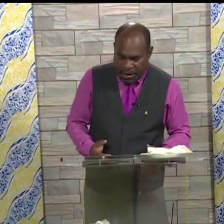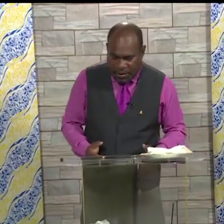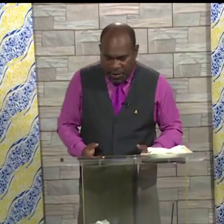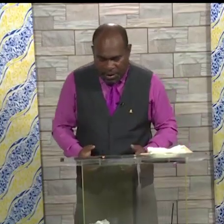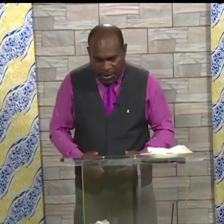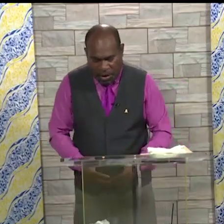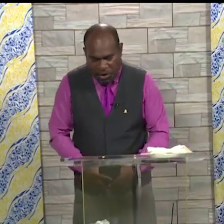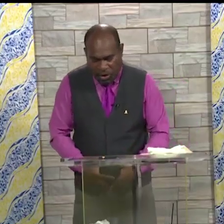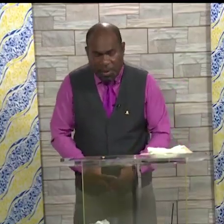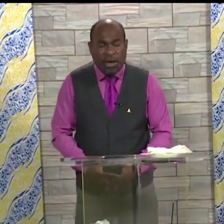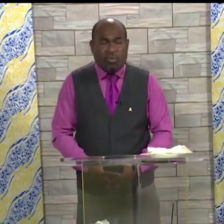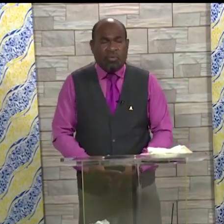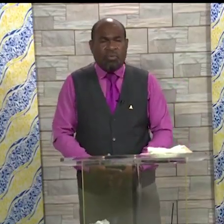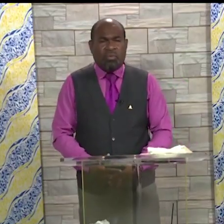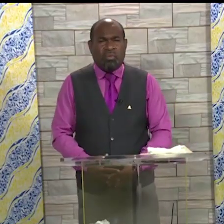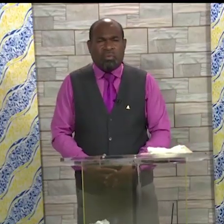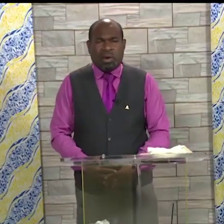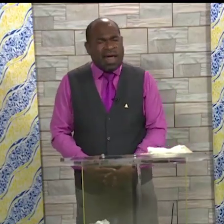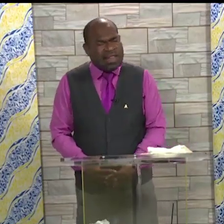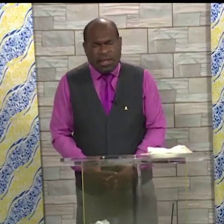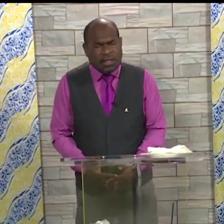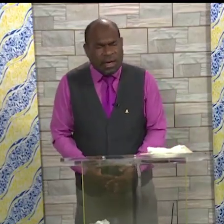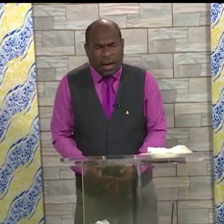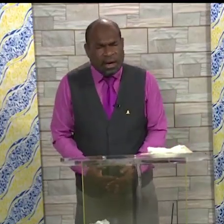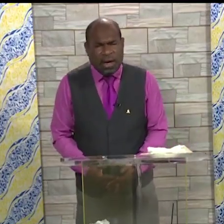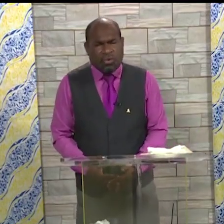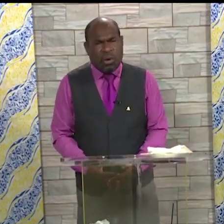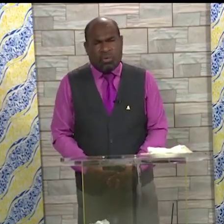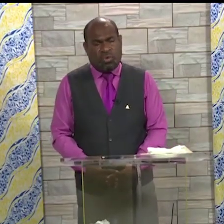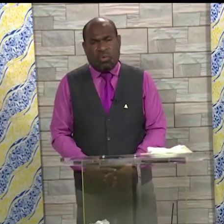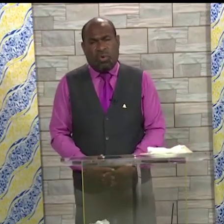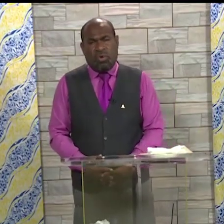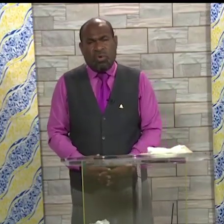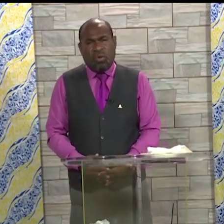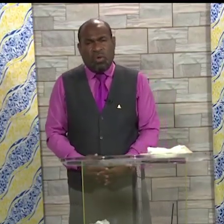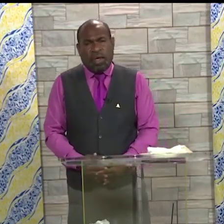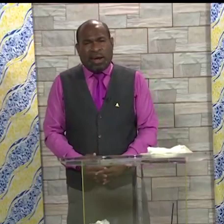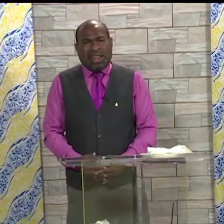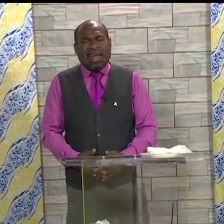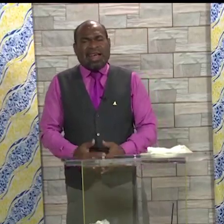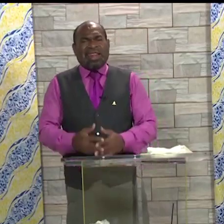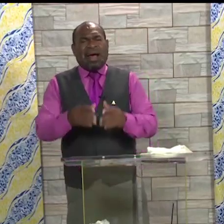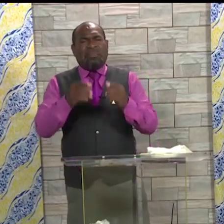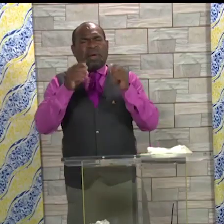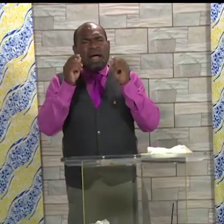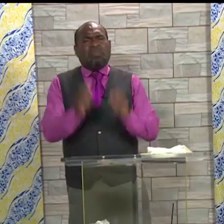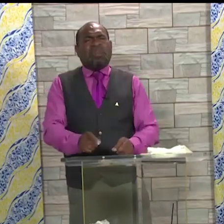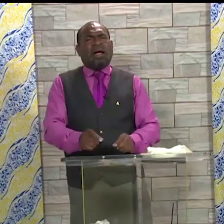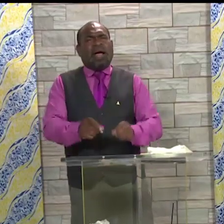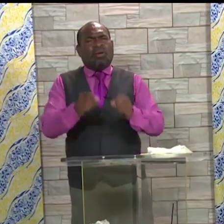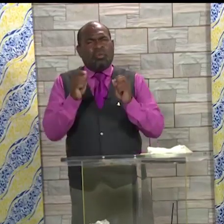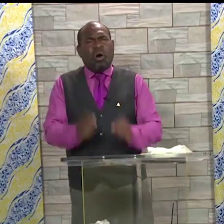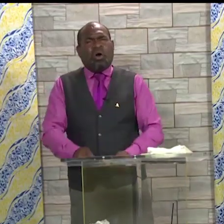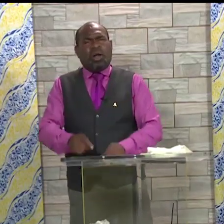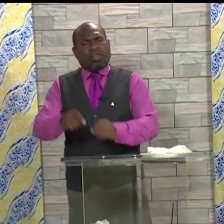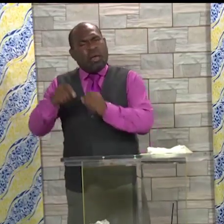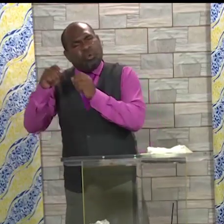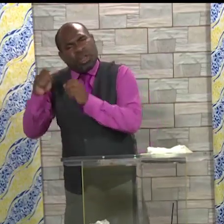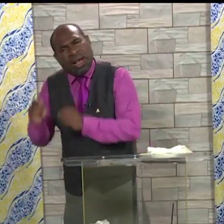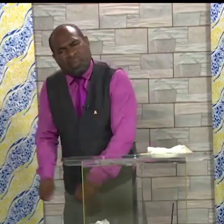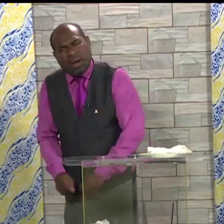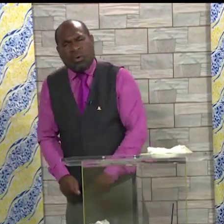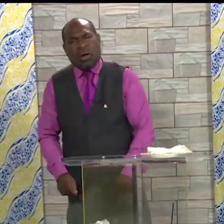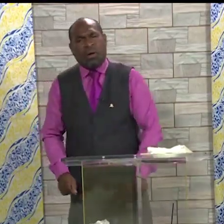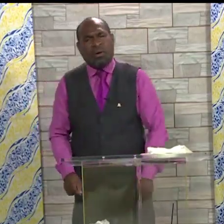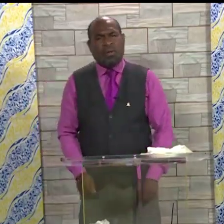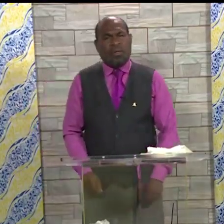ge reda di rao di lo maniau nothing zanga na ka tu wa na thurumu ko na zaka zaka vina ka mantanga e no no mo ko e di sambu